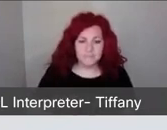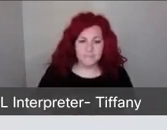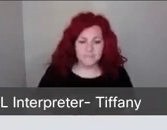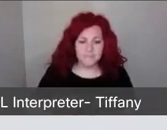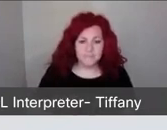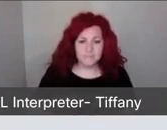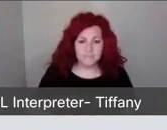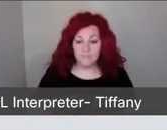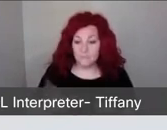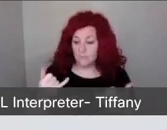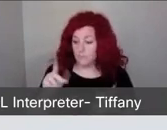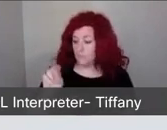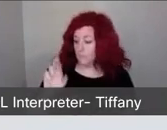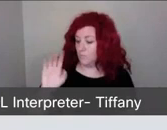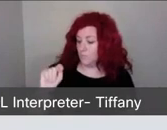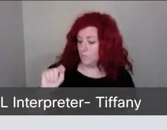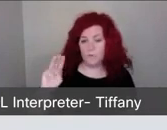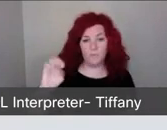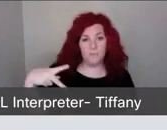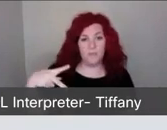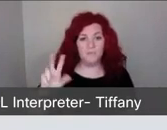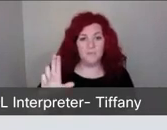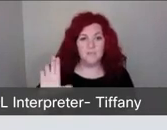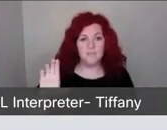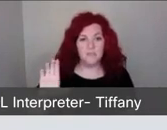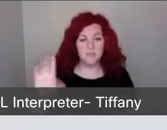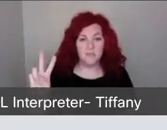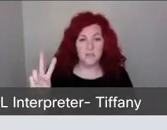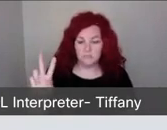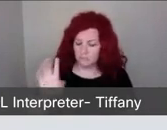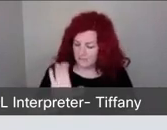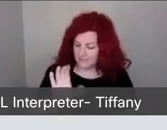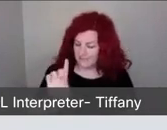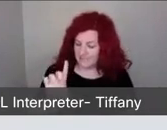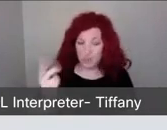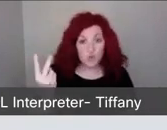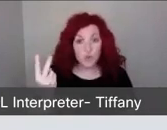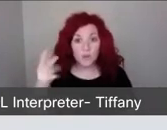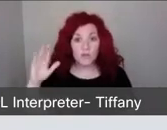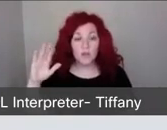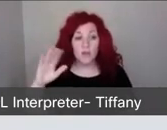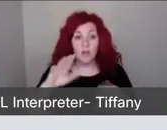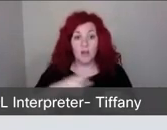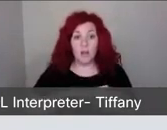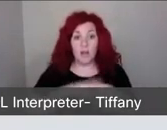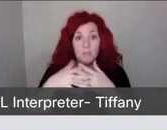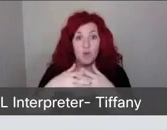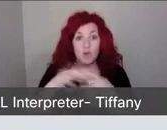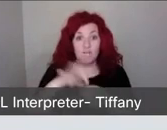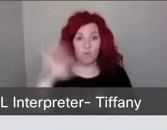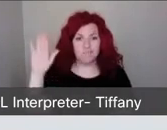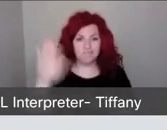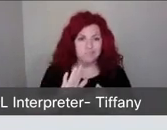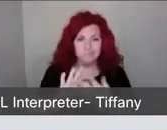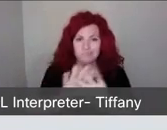The current draft map of CD2 is diluting our Native American vote, and it's disheartening, and